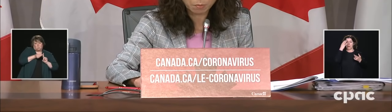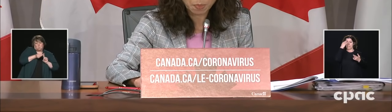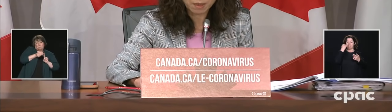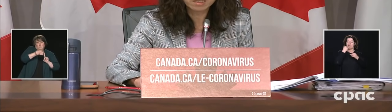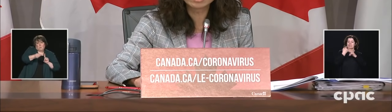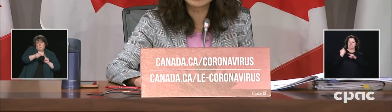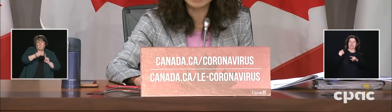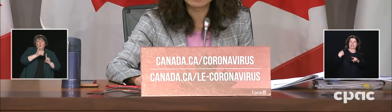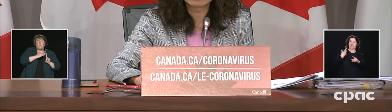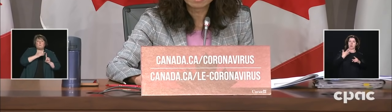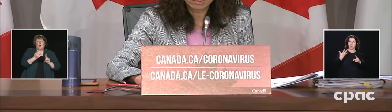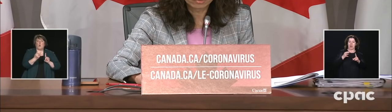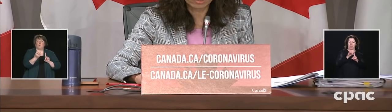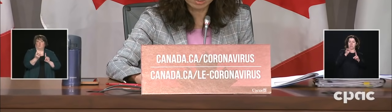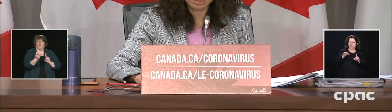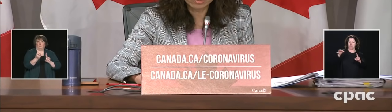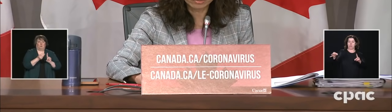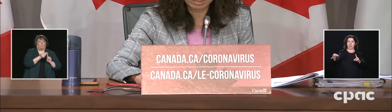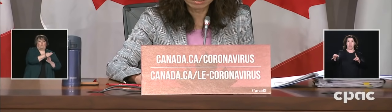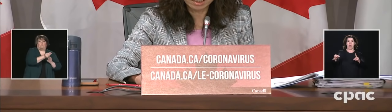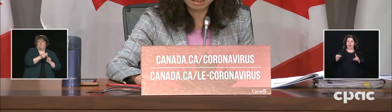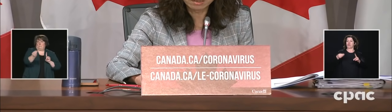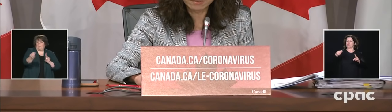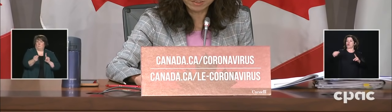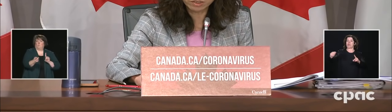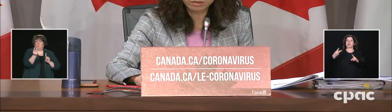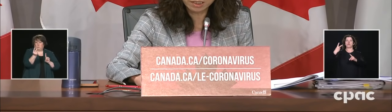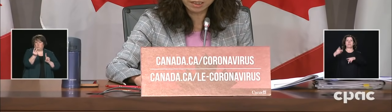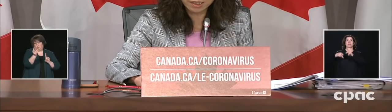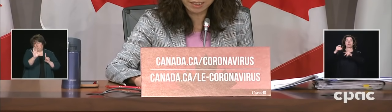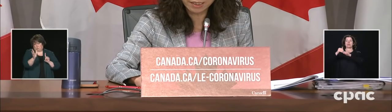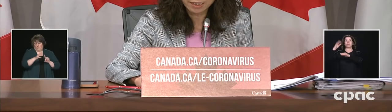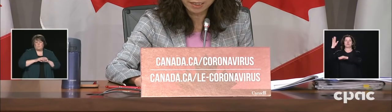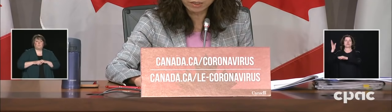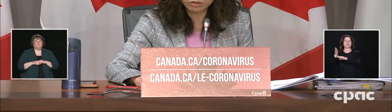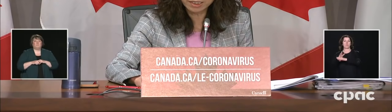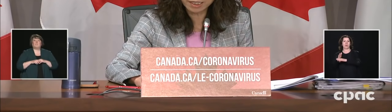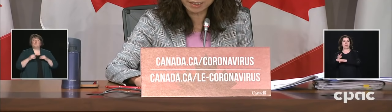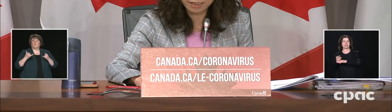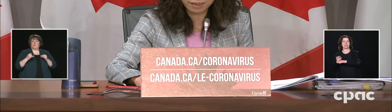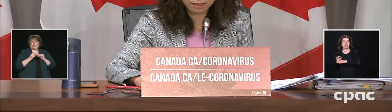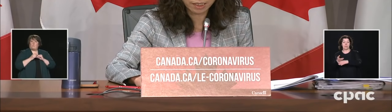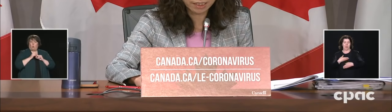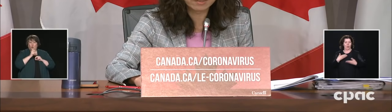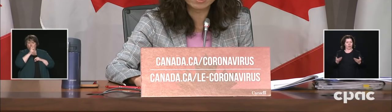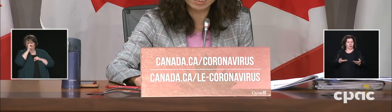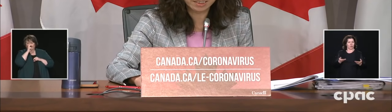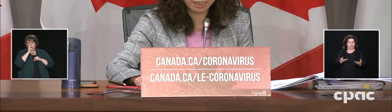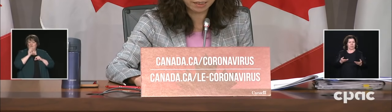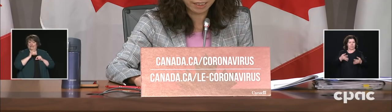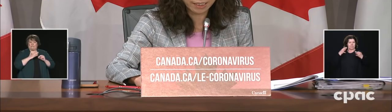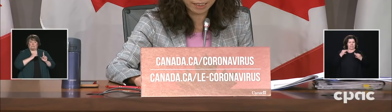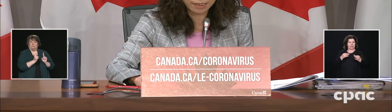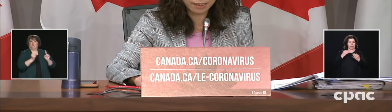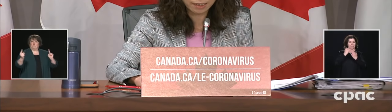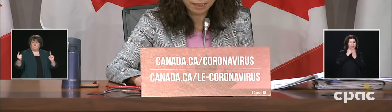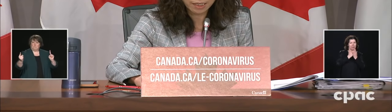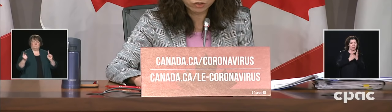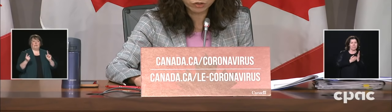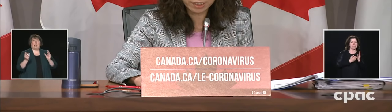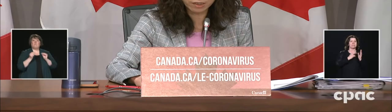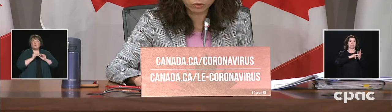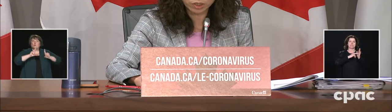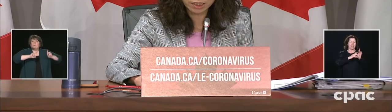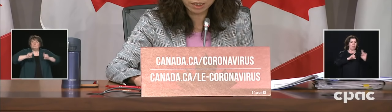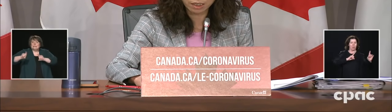people. Today, stronger controls, including physical distancing, increased testing to identify and isolate cases,